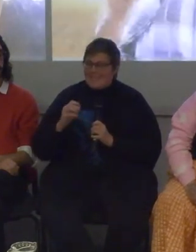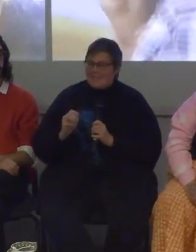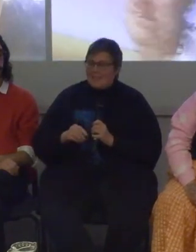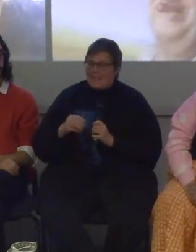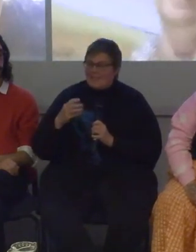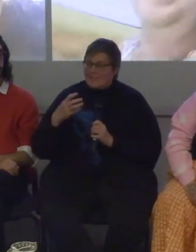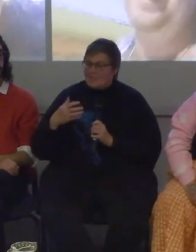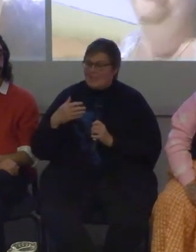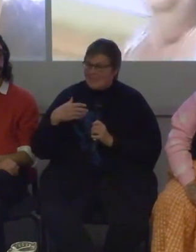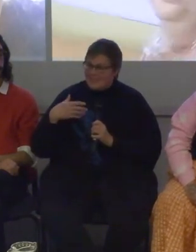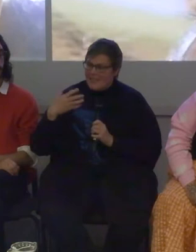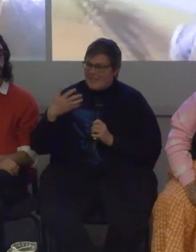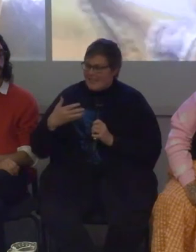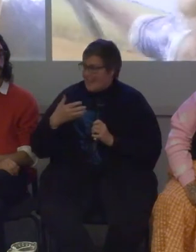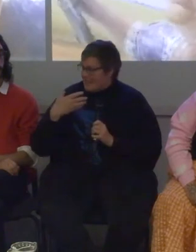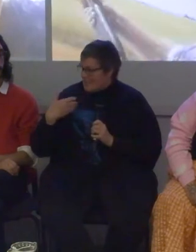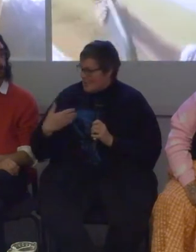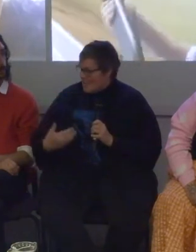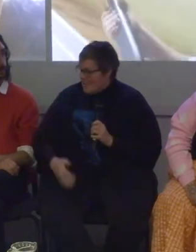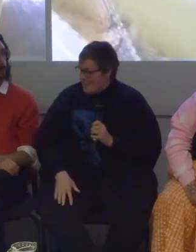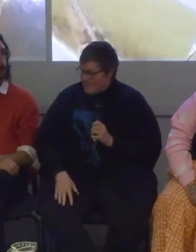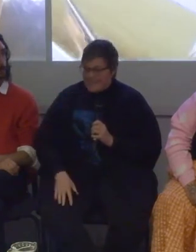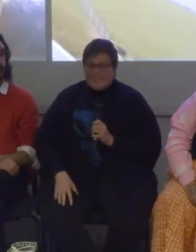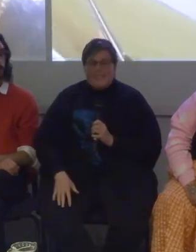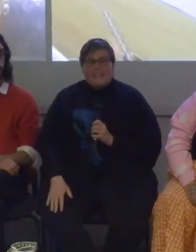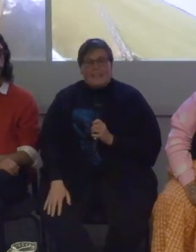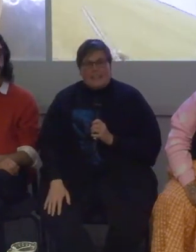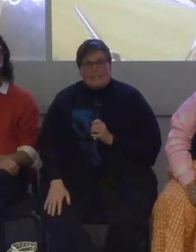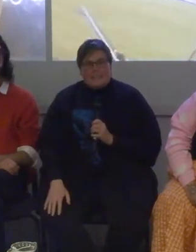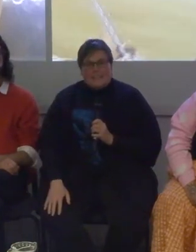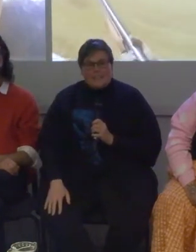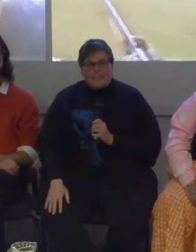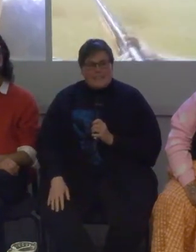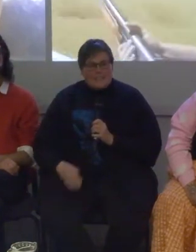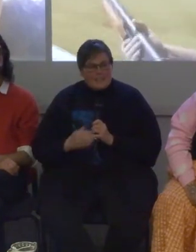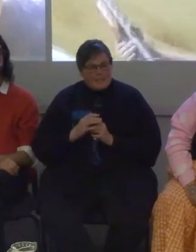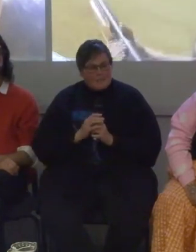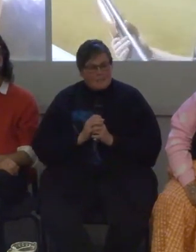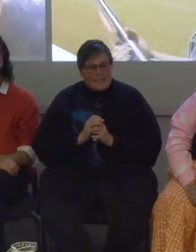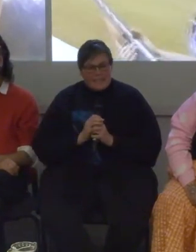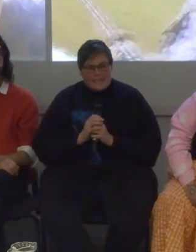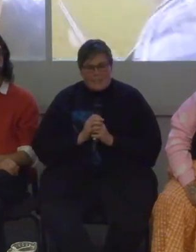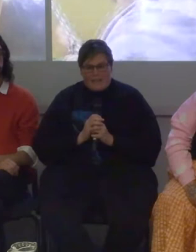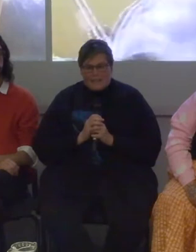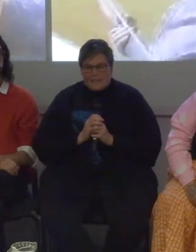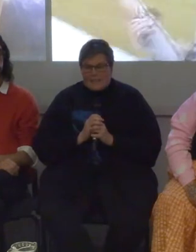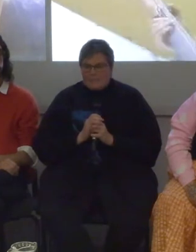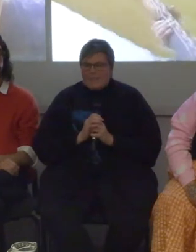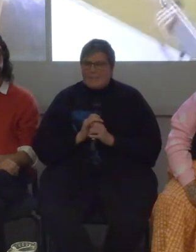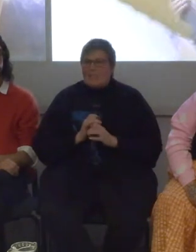but thinking about how in some ways that character is really silenced. Mm-hmm. And I think there's this reality